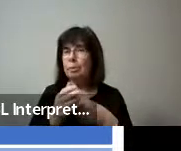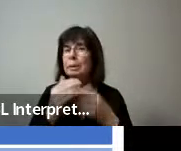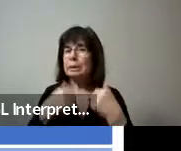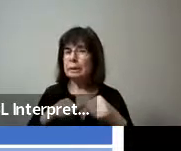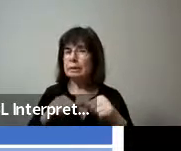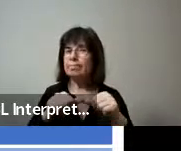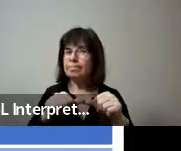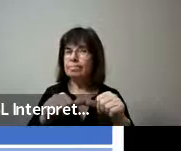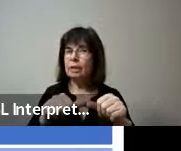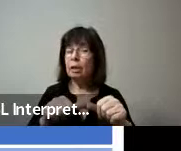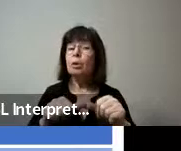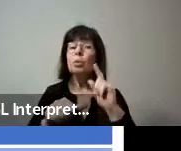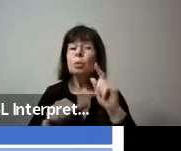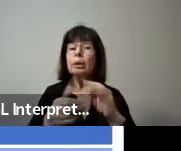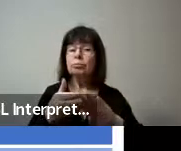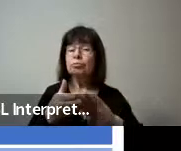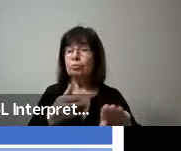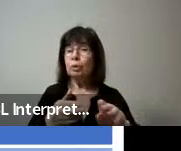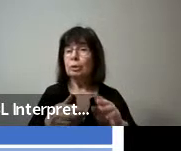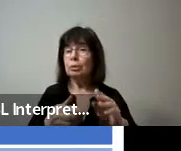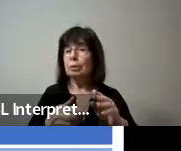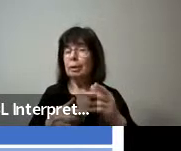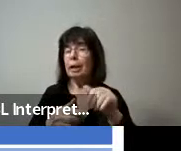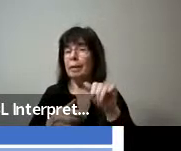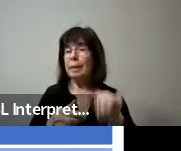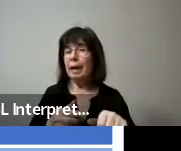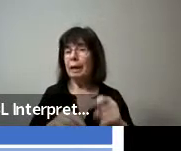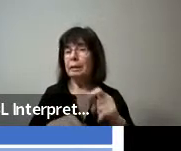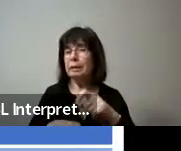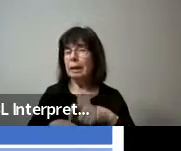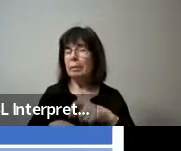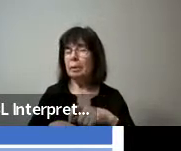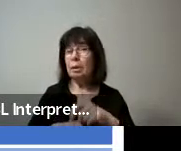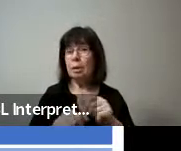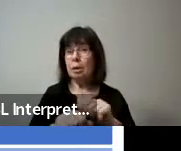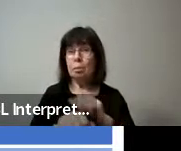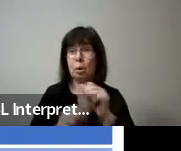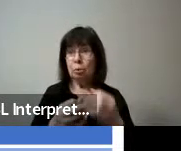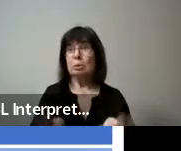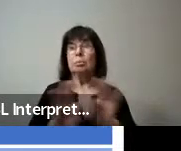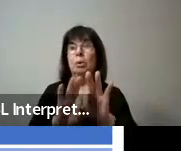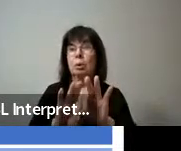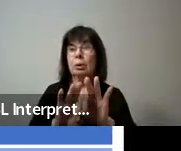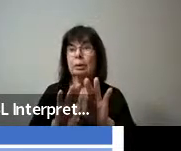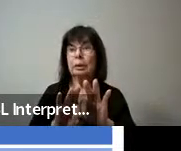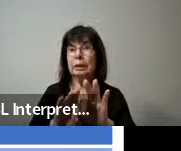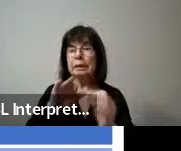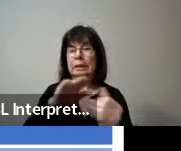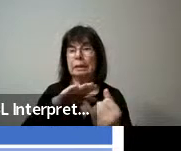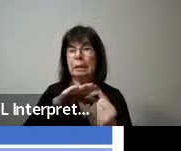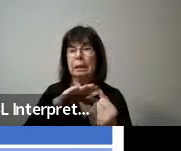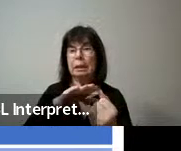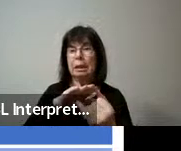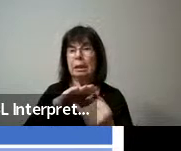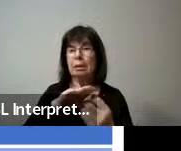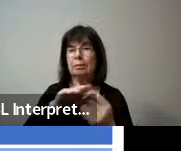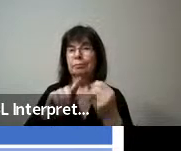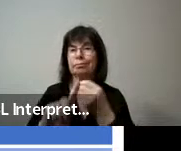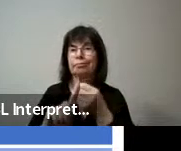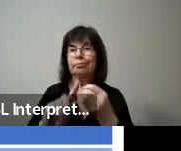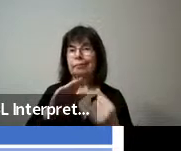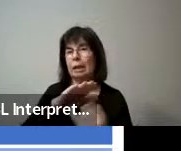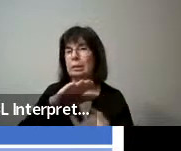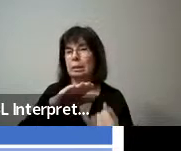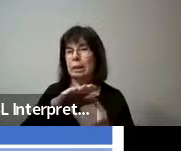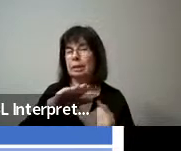roll back at that time. I'd say the broadest and most important of these is our isolation requirement. There's